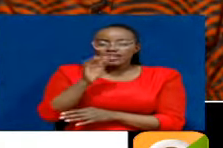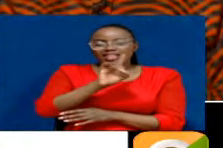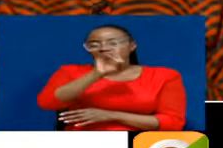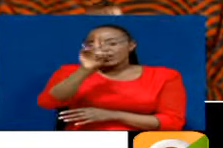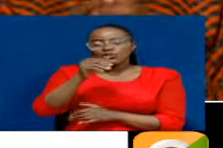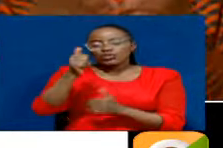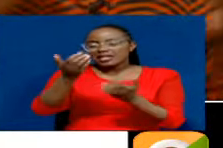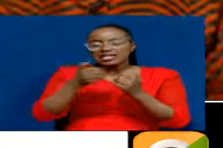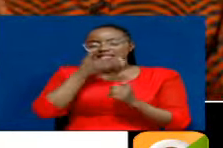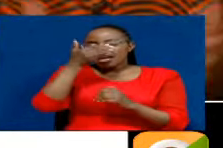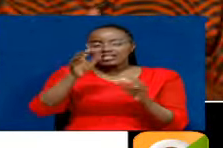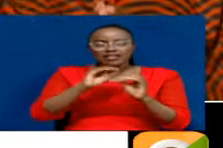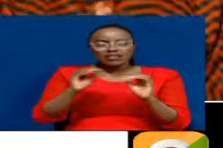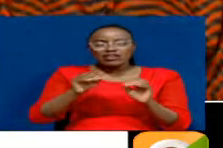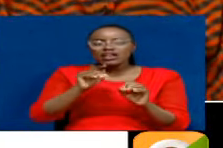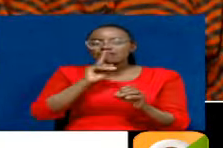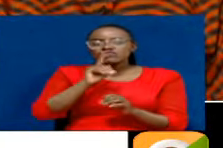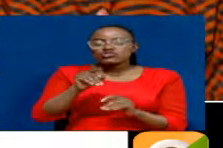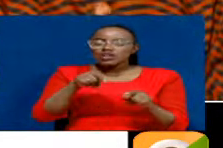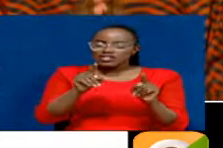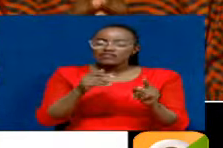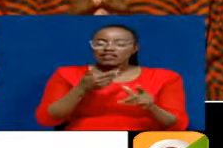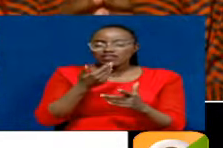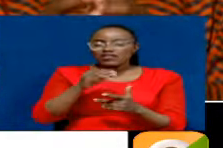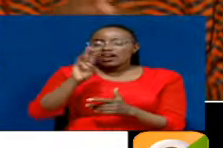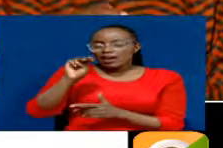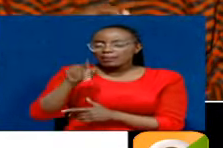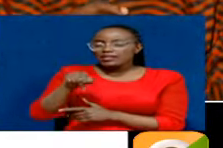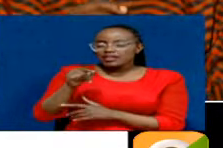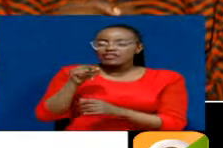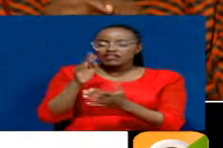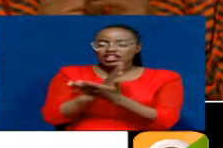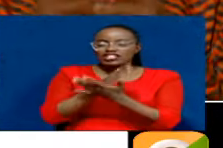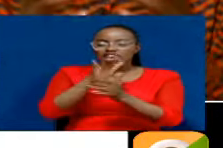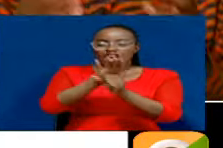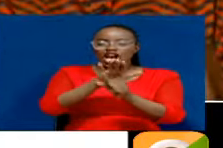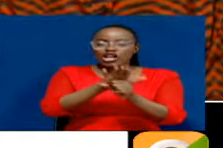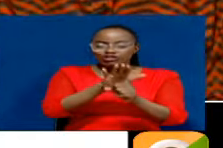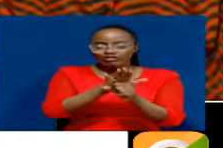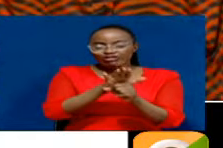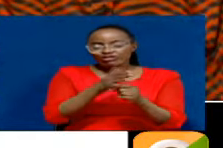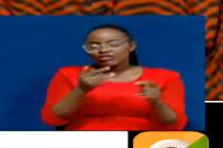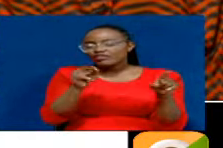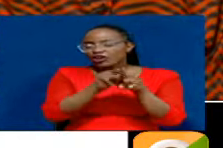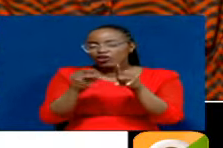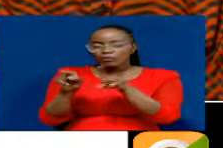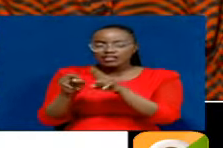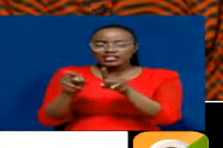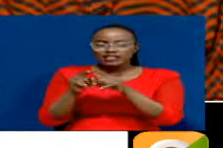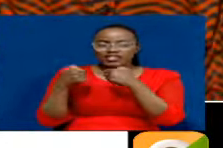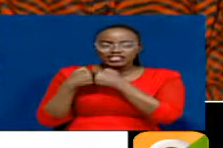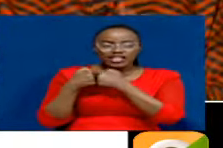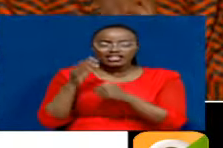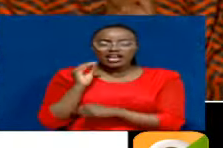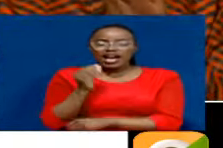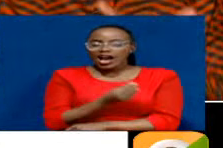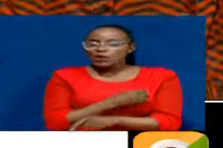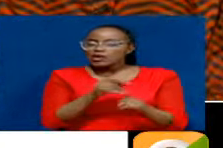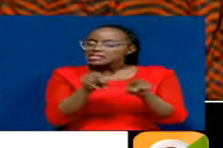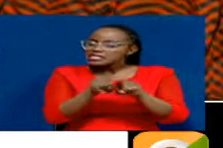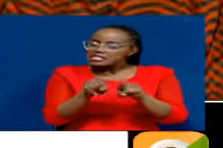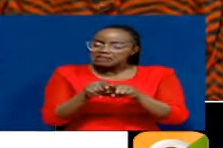rhetorical question? I'm sure it's a rhetorical one. Moses and I share a lot in common, and even our challenges are normally